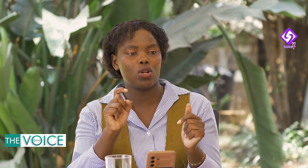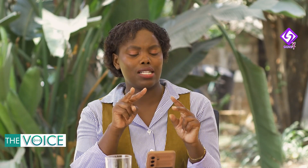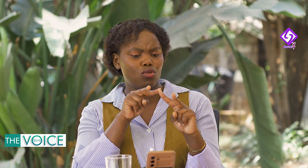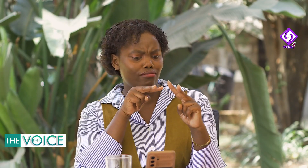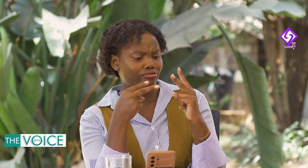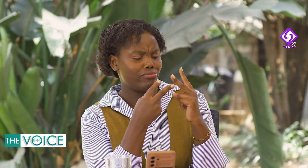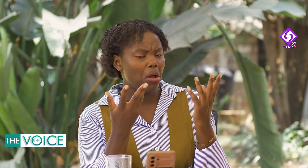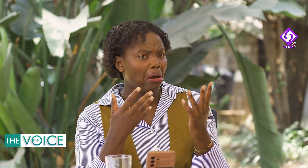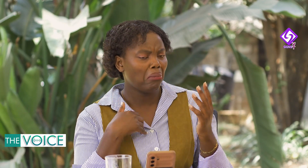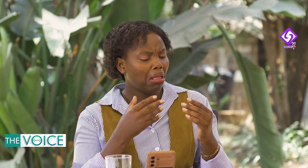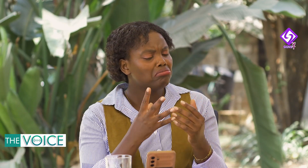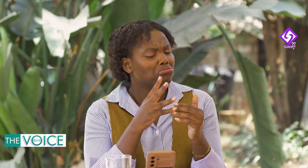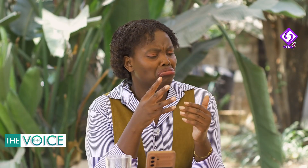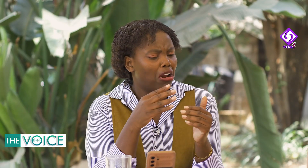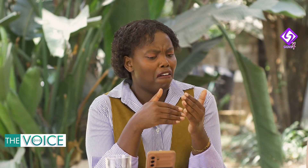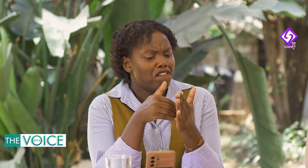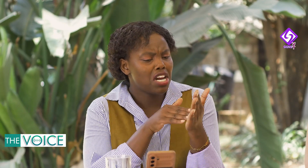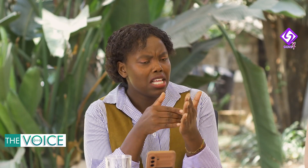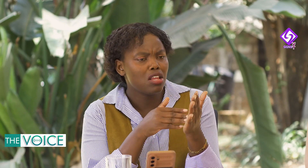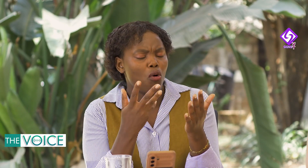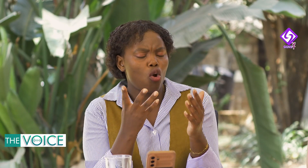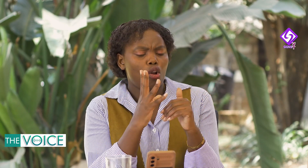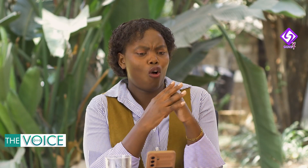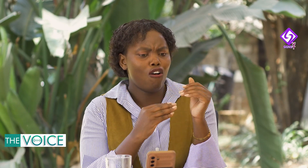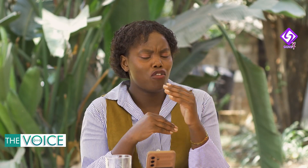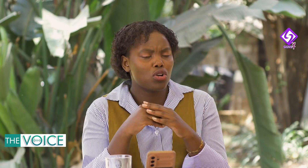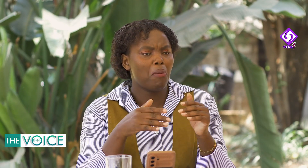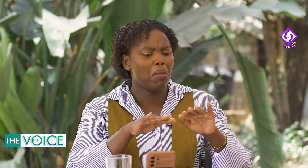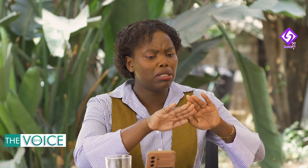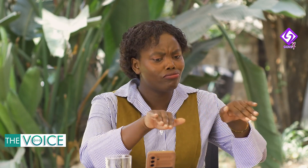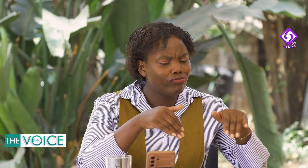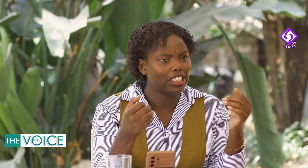find a solution, or maybe change your perspective.